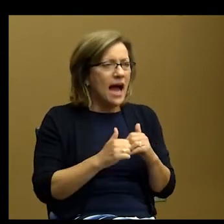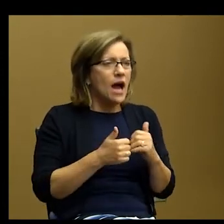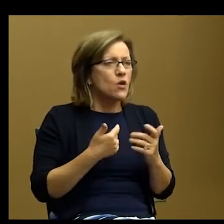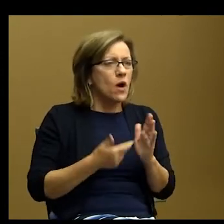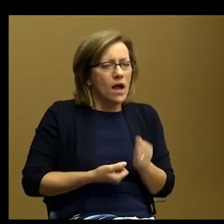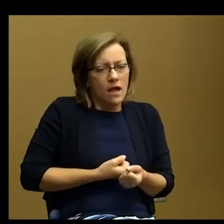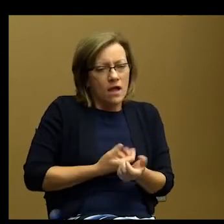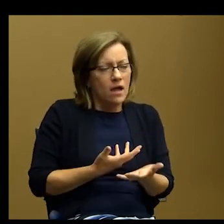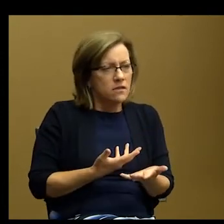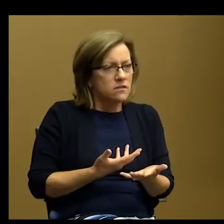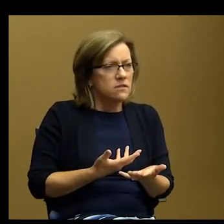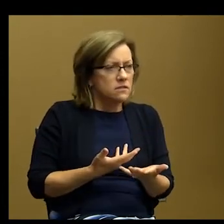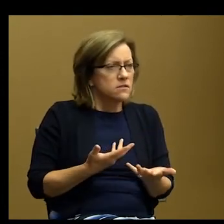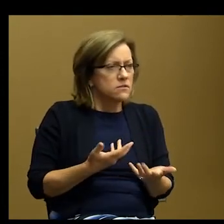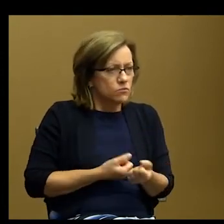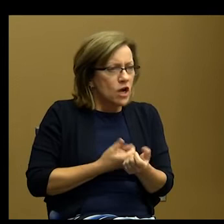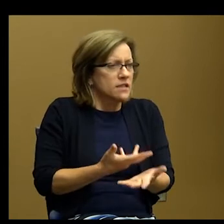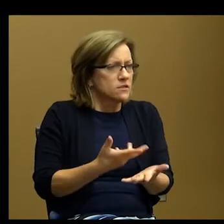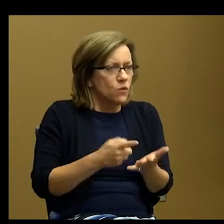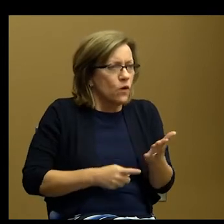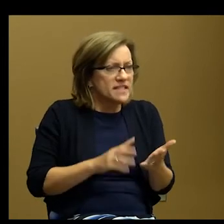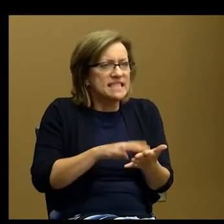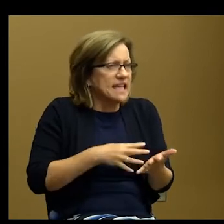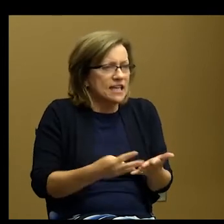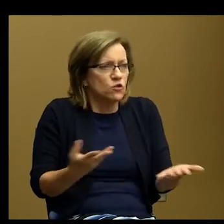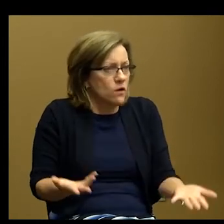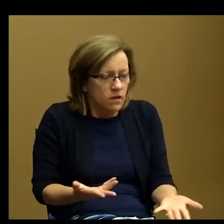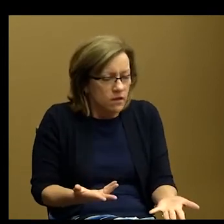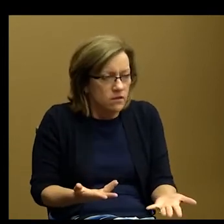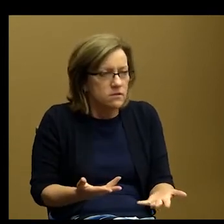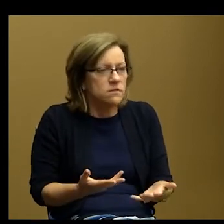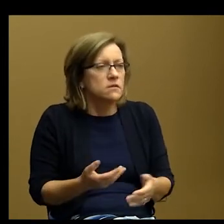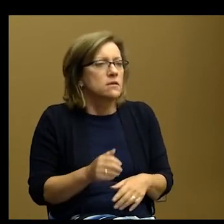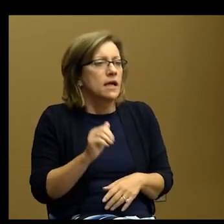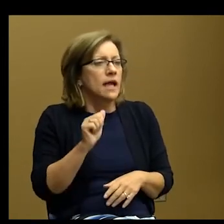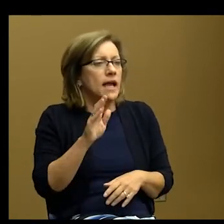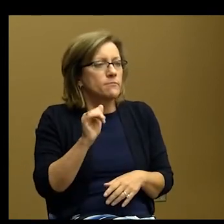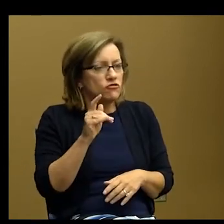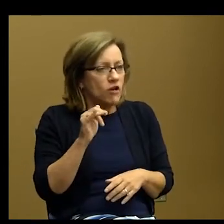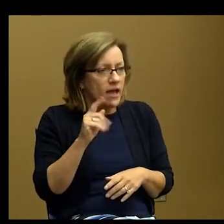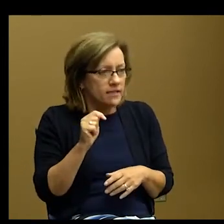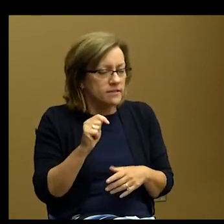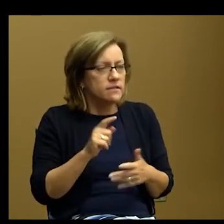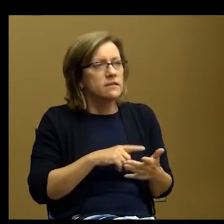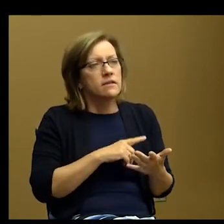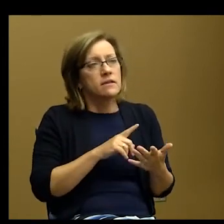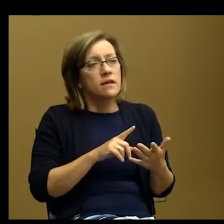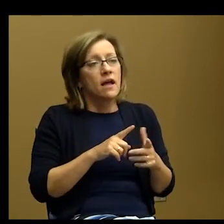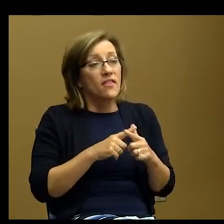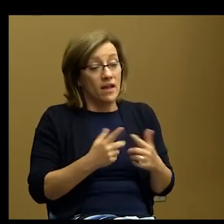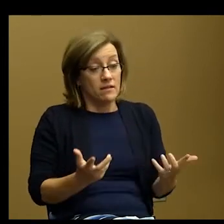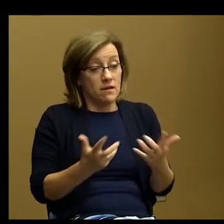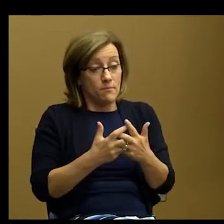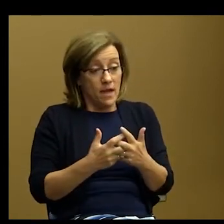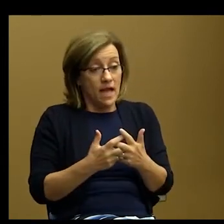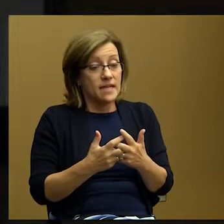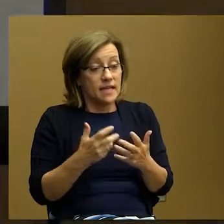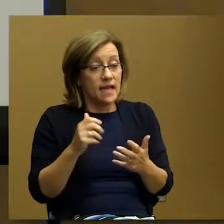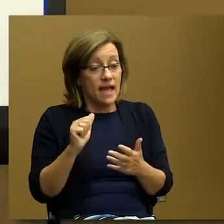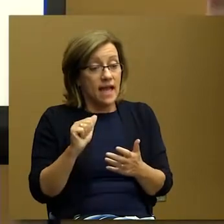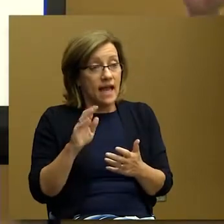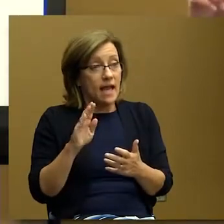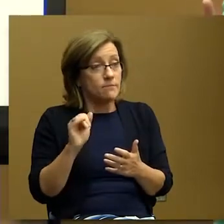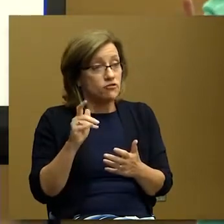I even get that across? So those abstract symbols. And then combining abstract symbols. And even